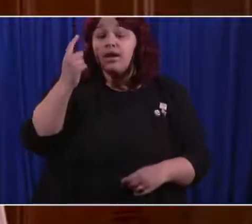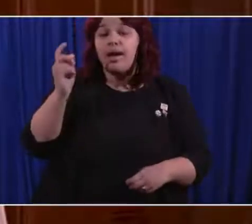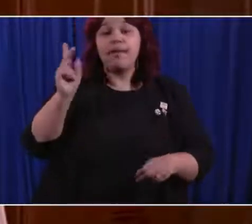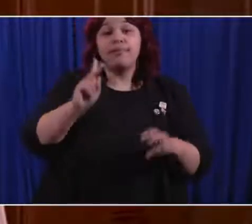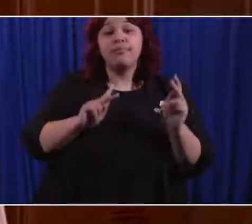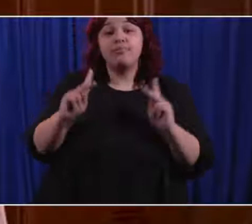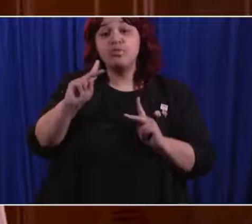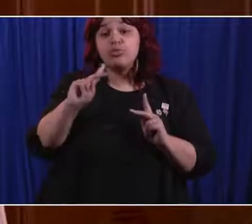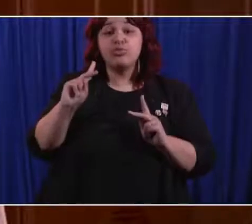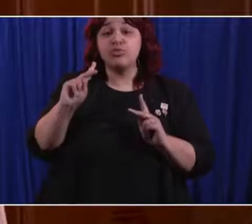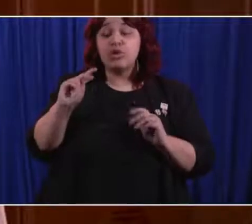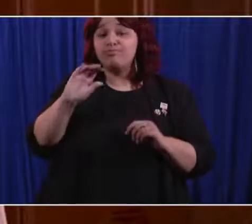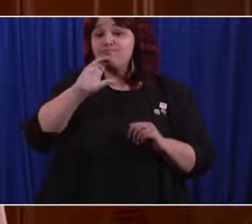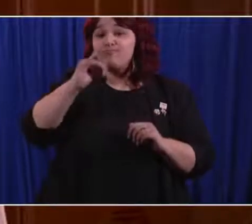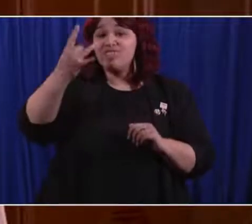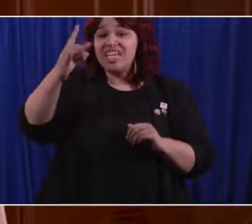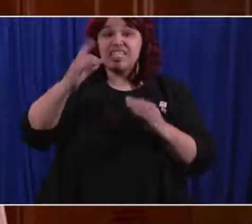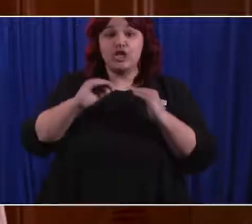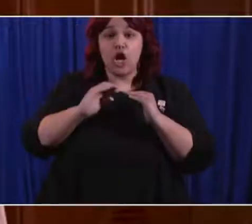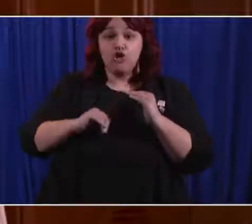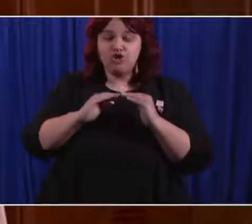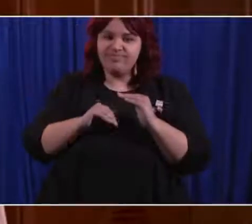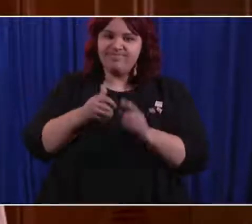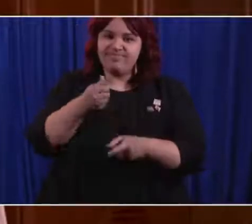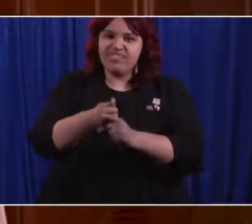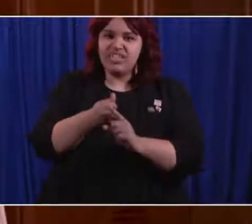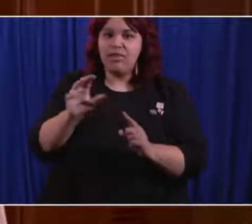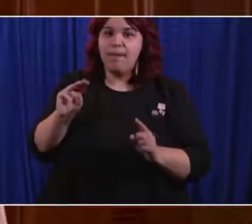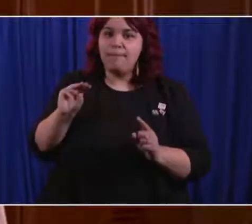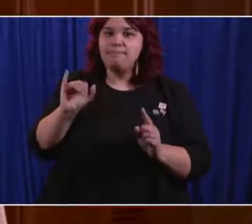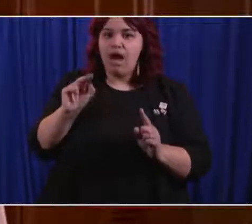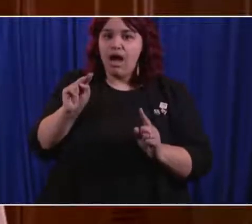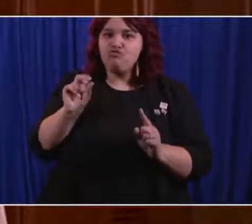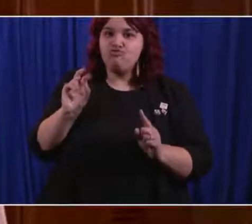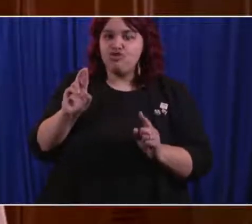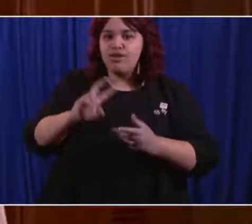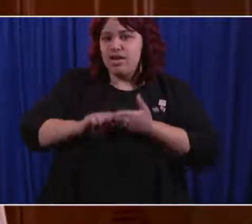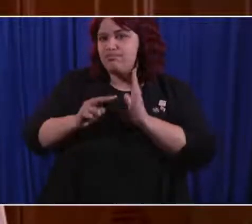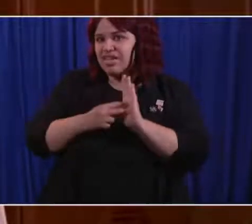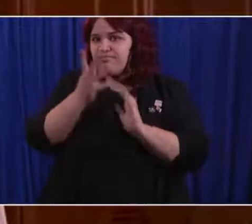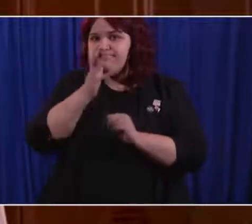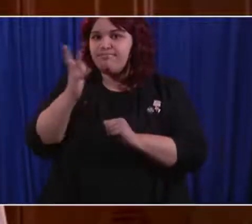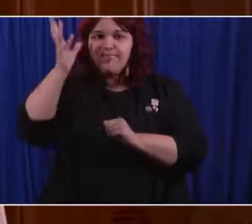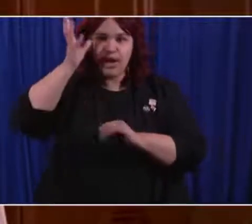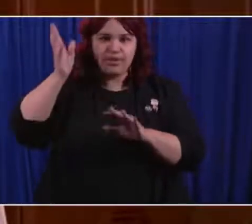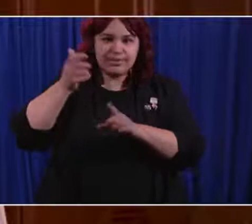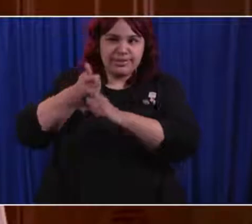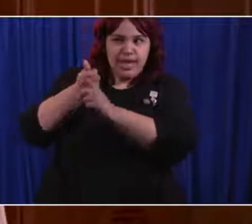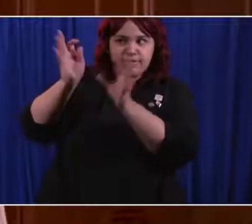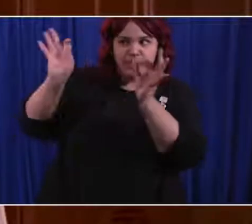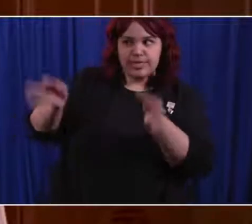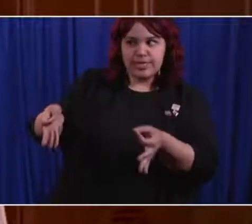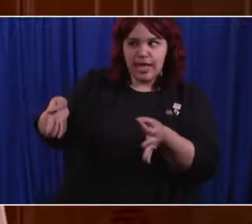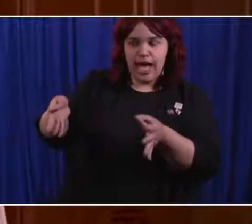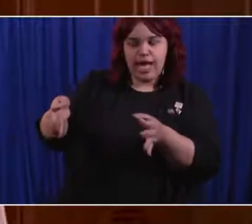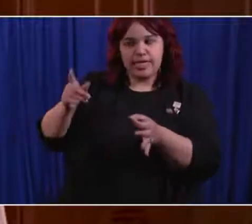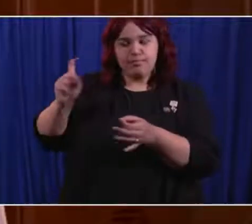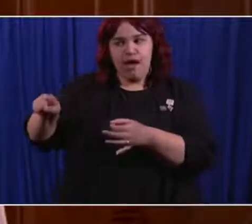and I'll have my staff correct me if I'm wrong, but again, you would assume a parental